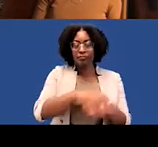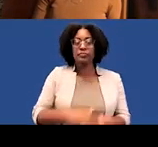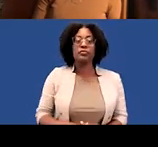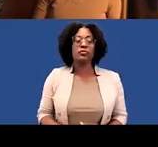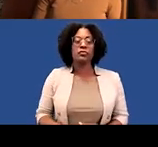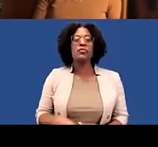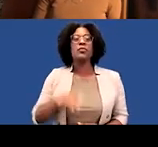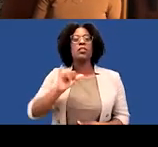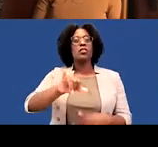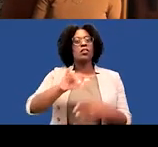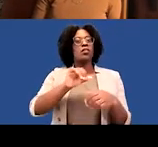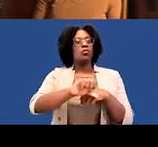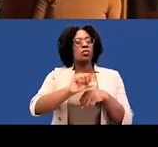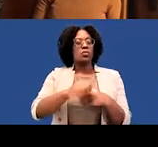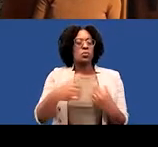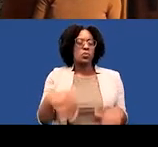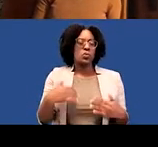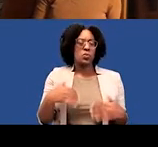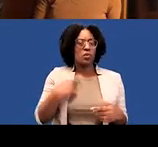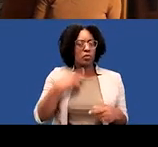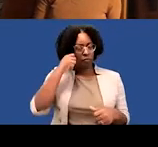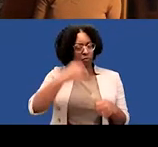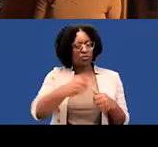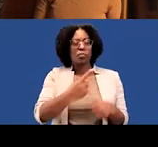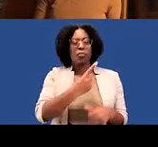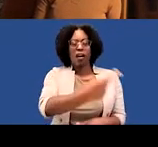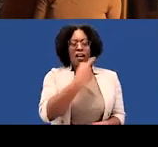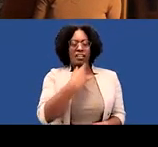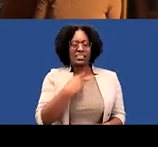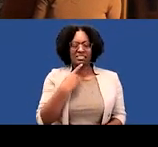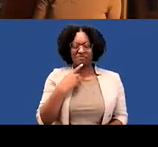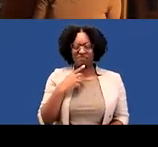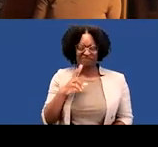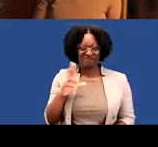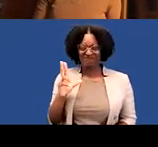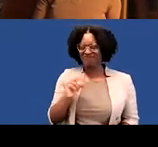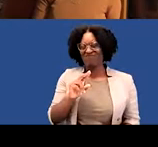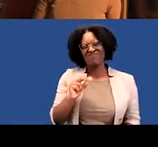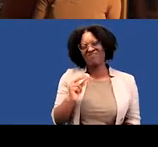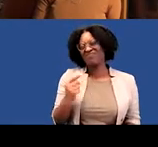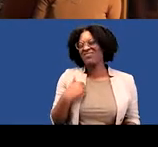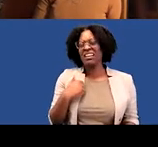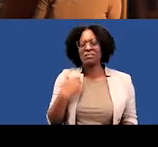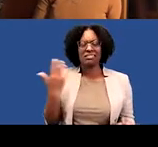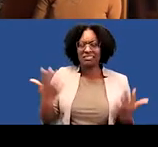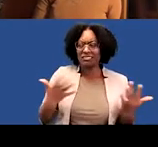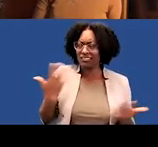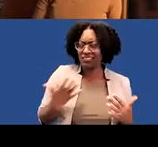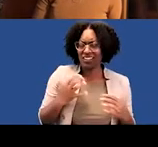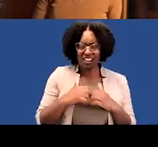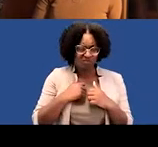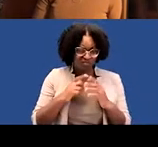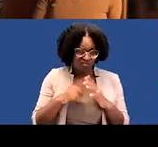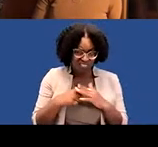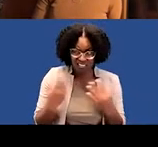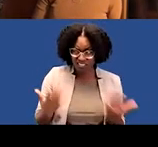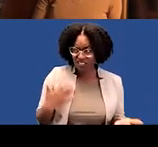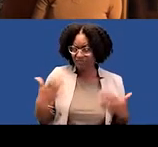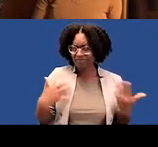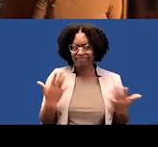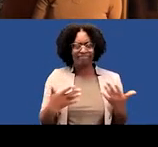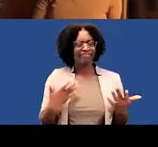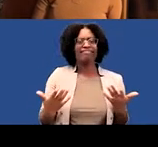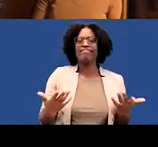When I was first asked, I said no because I didn't know where to start. I felt like